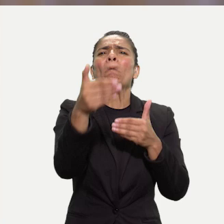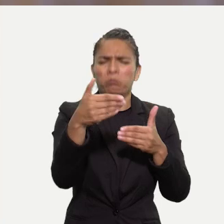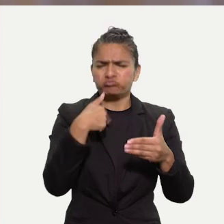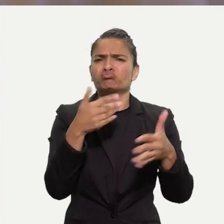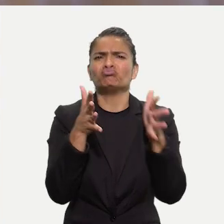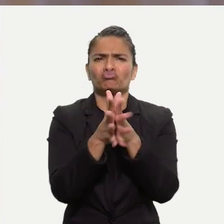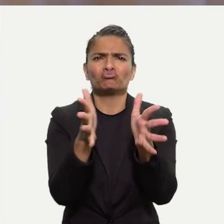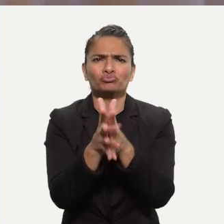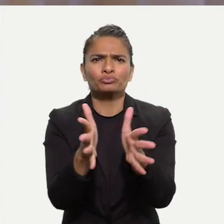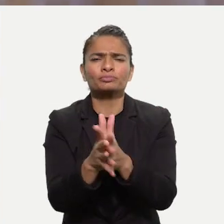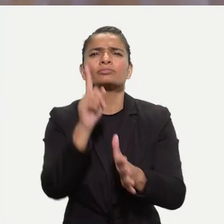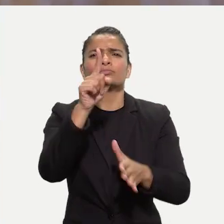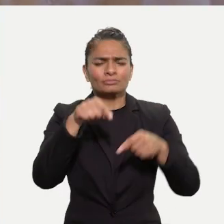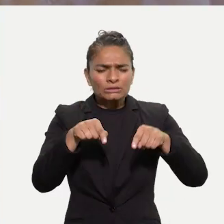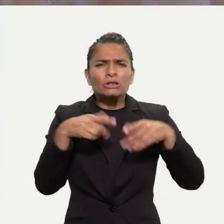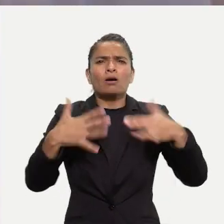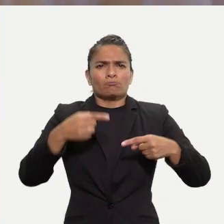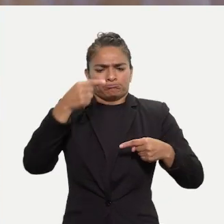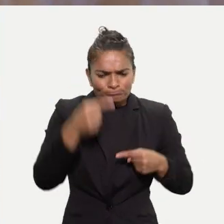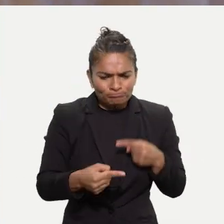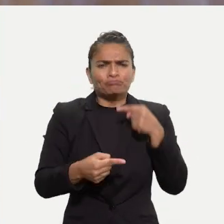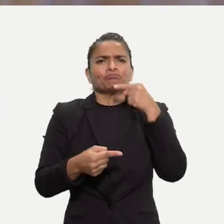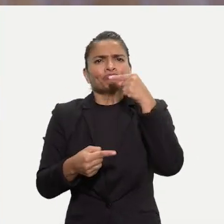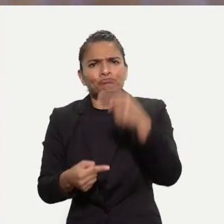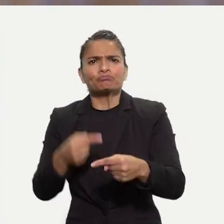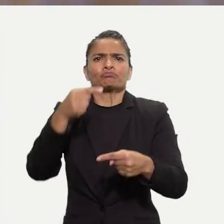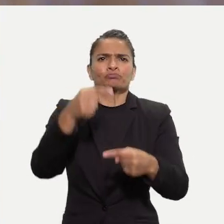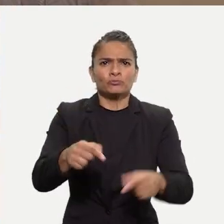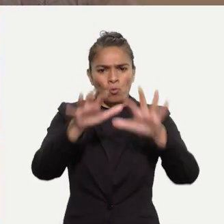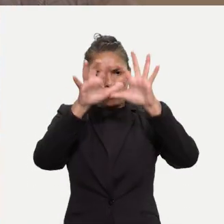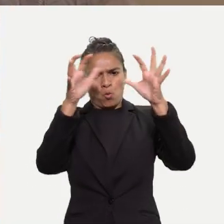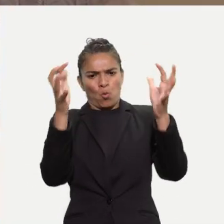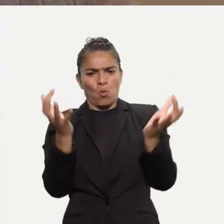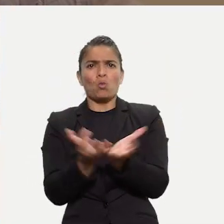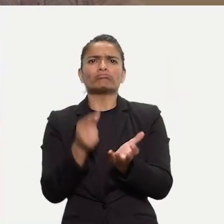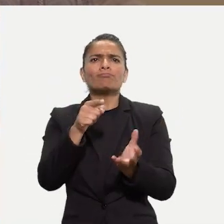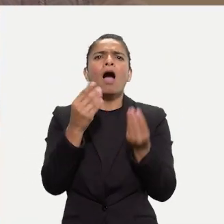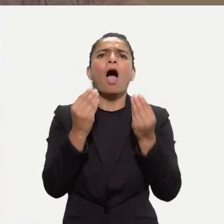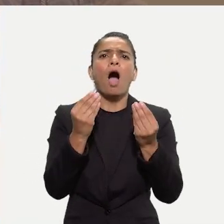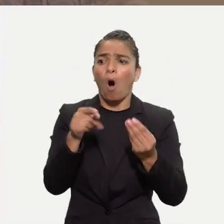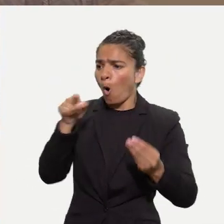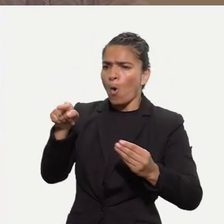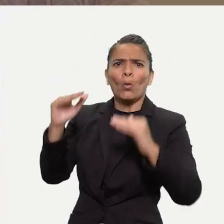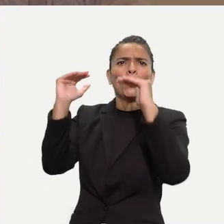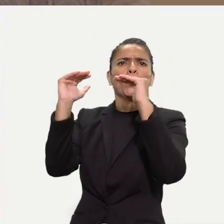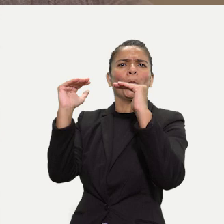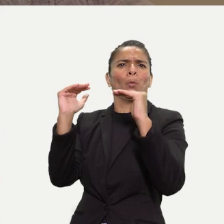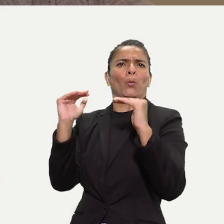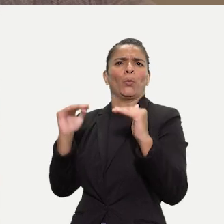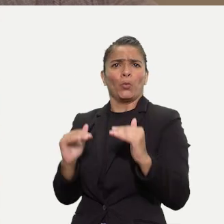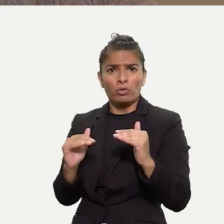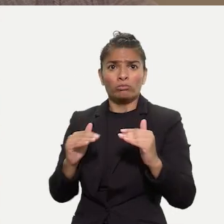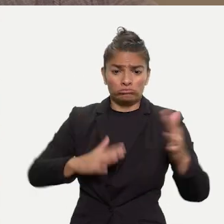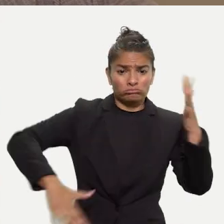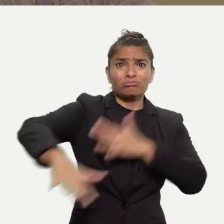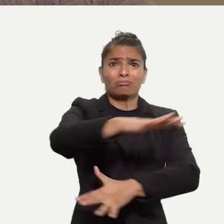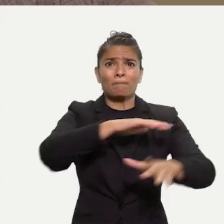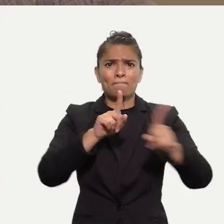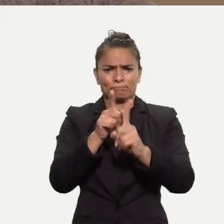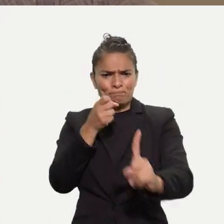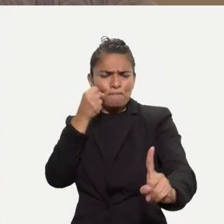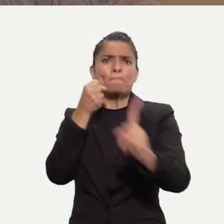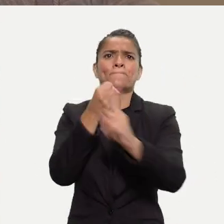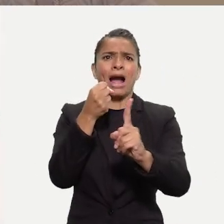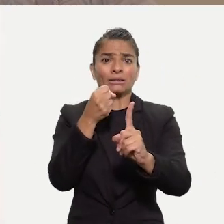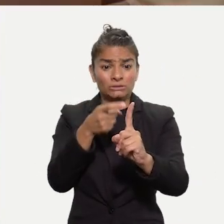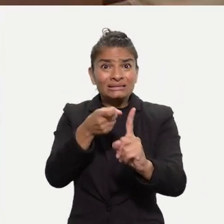And so the Sendai framework, which I will be explaining a little bit later, it's a process, it's an ongoing process that has been for many years at the global level